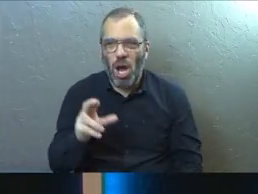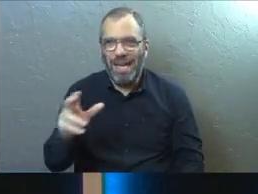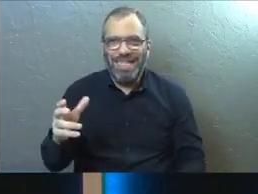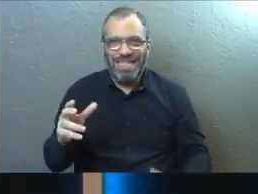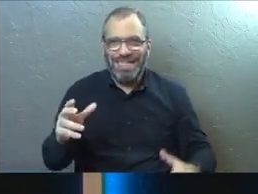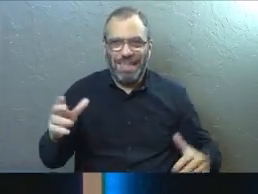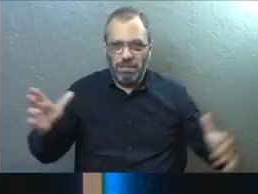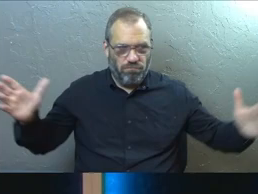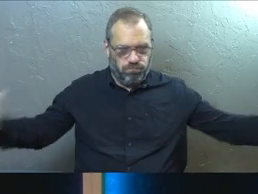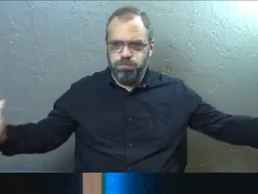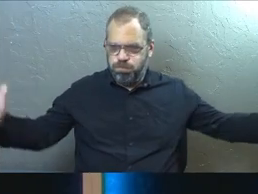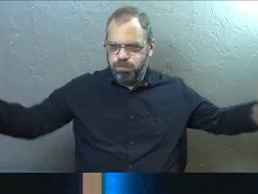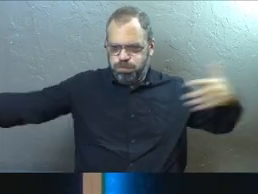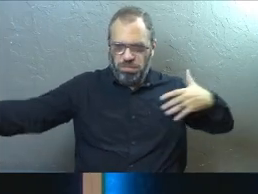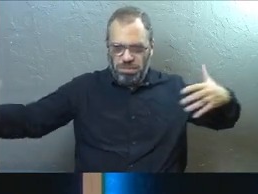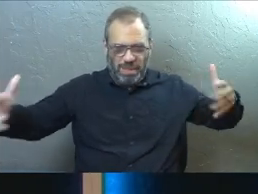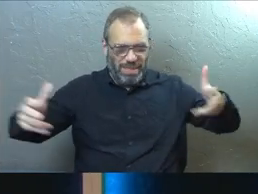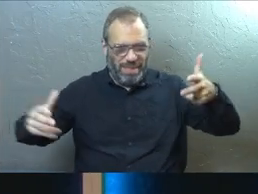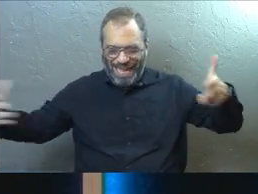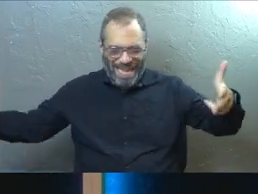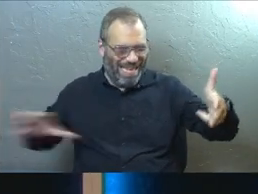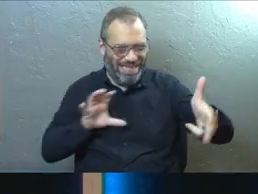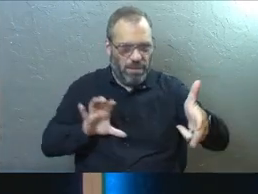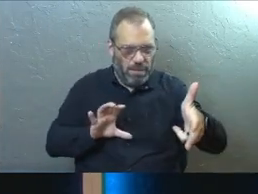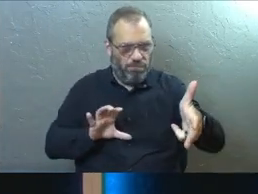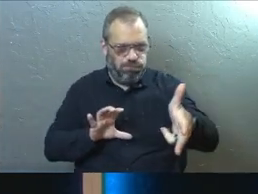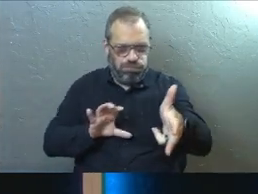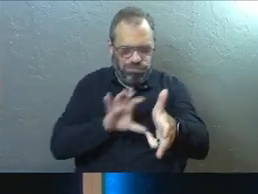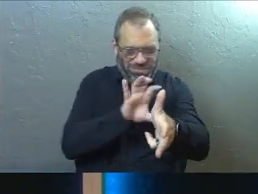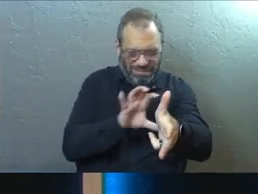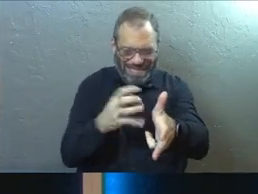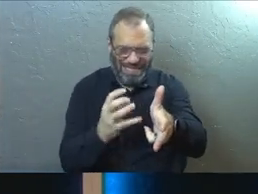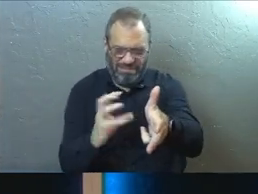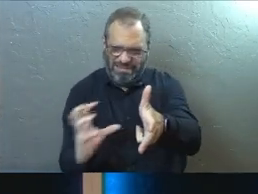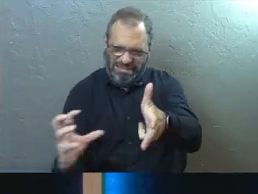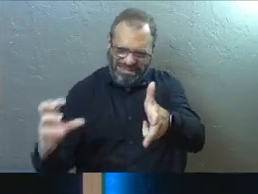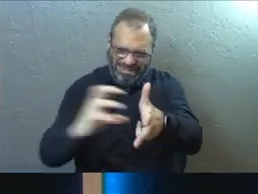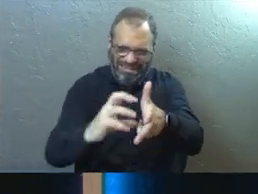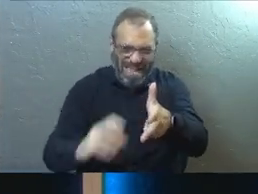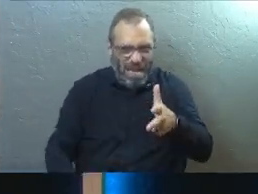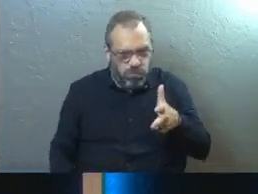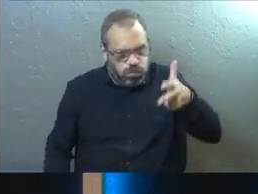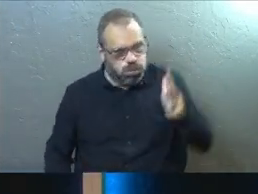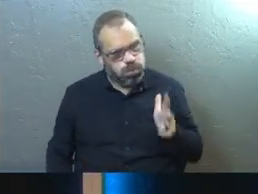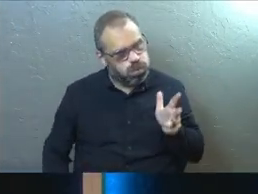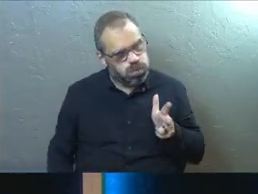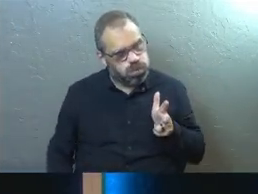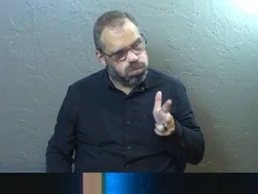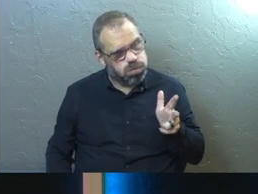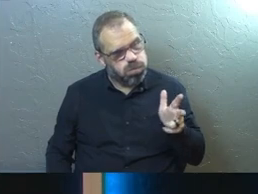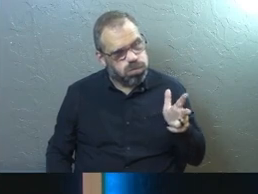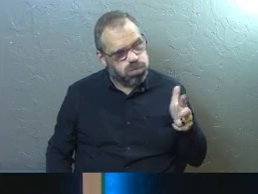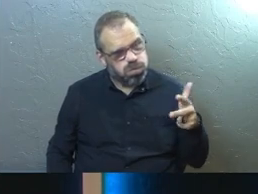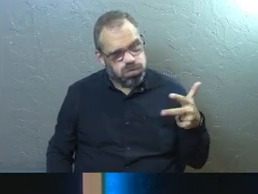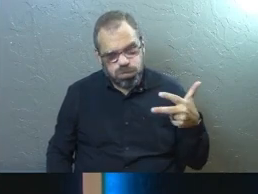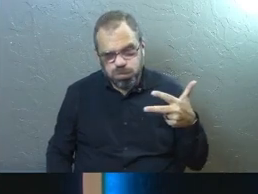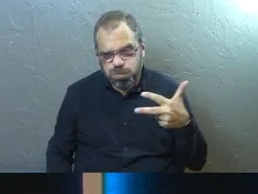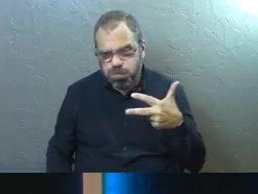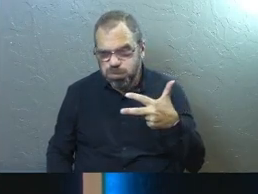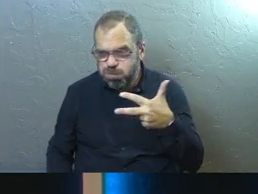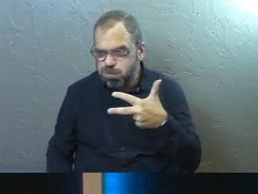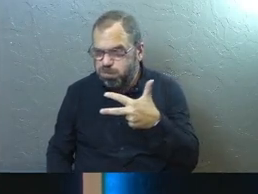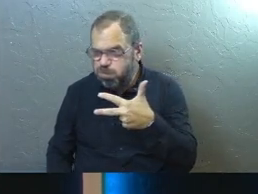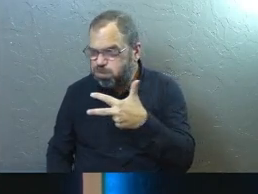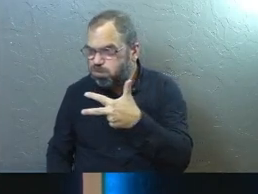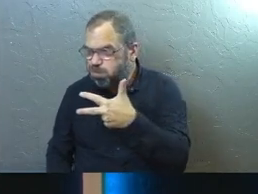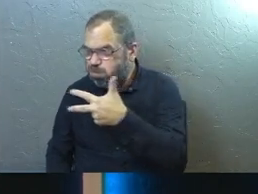huge cardboard box, okay? It's this massive thing. So we finally get it in my car and I drive home and we're like, we're so excited. This is our couch. We open